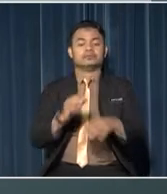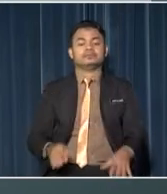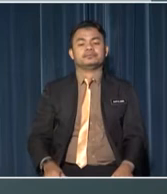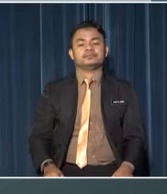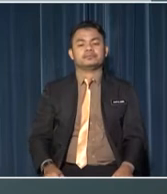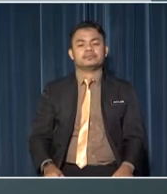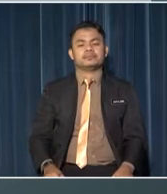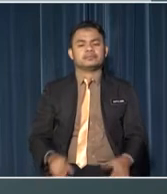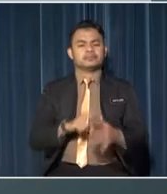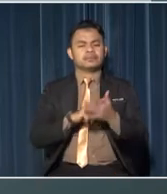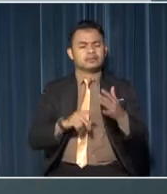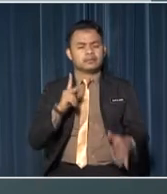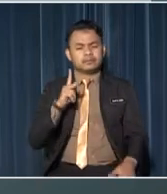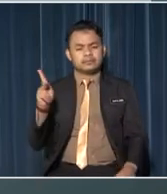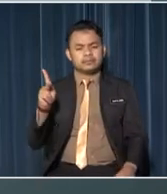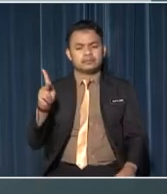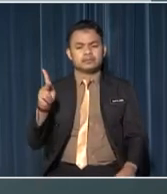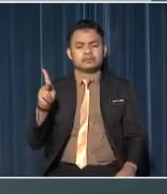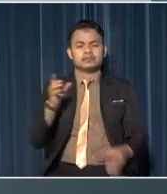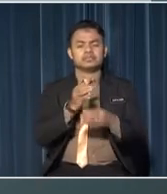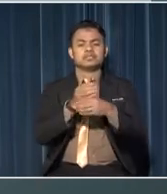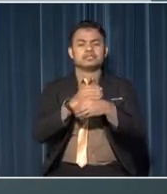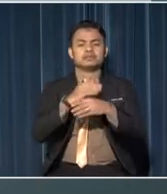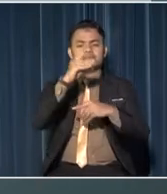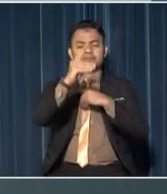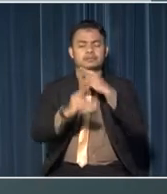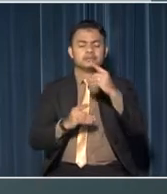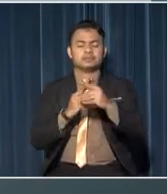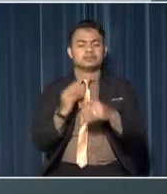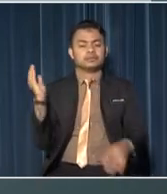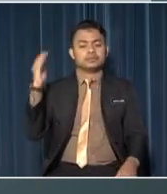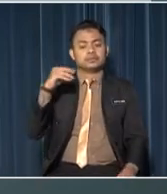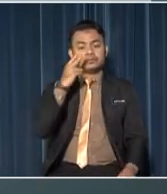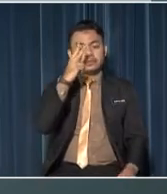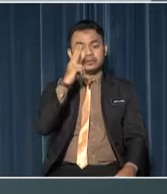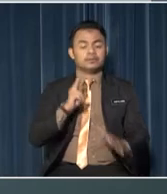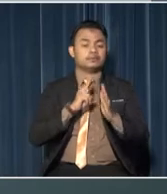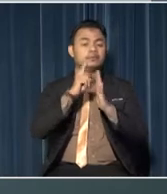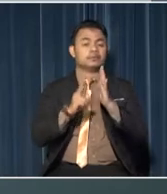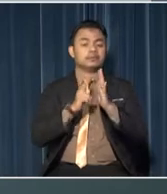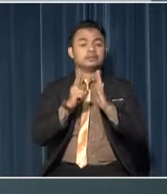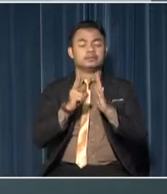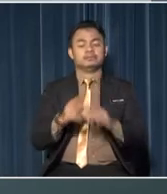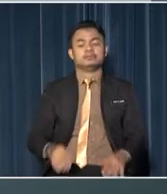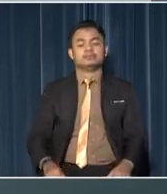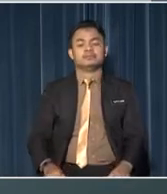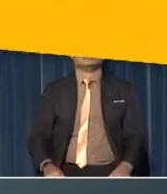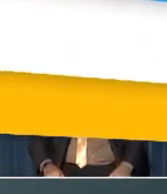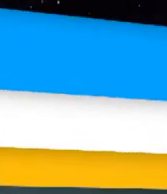What is the shape of the Earth? Let's watch this video to find out.